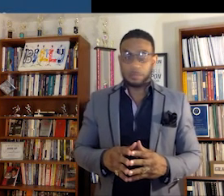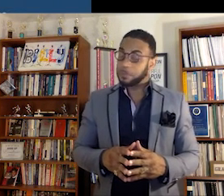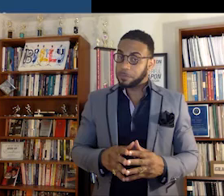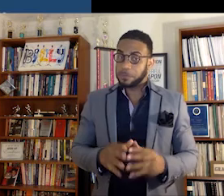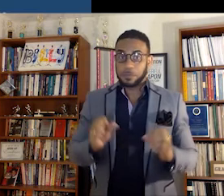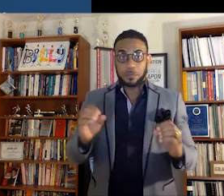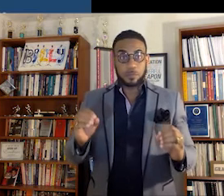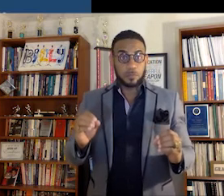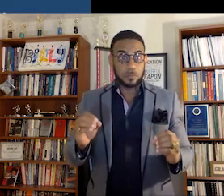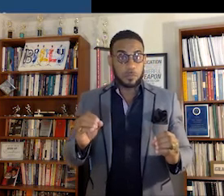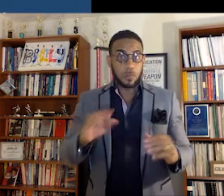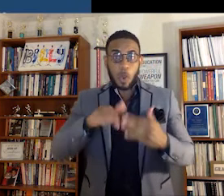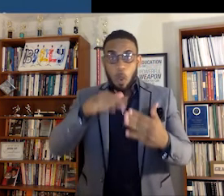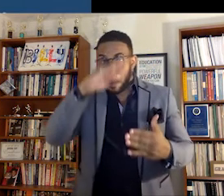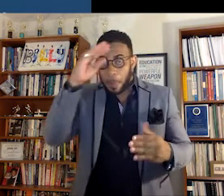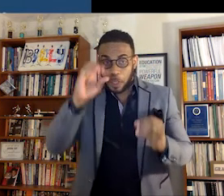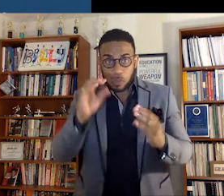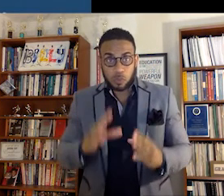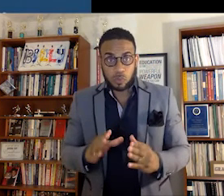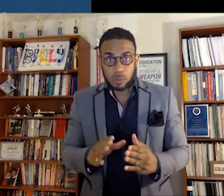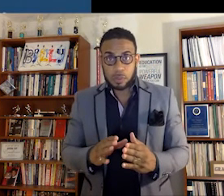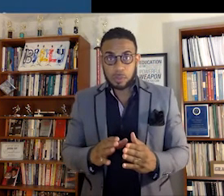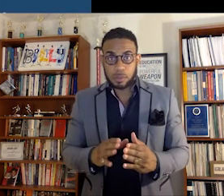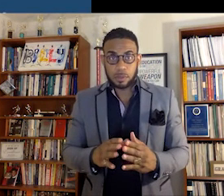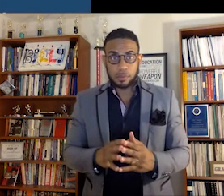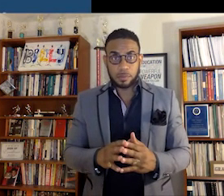So all Black students